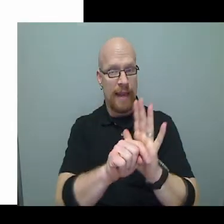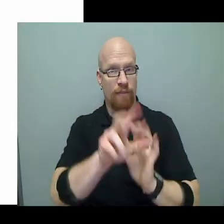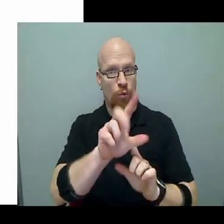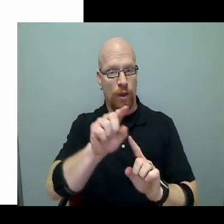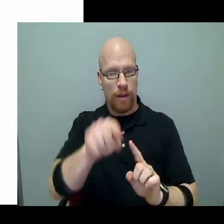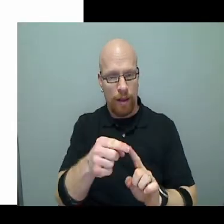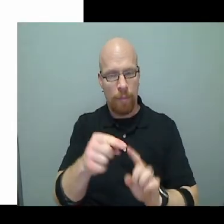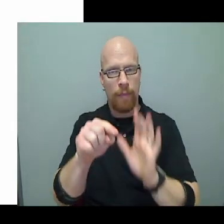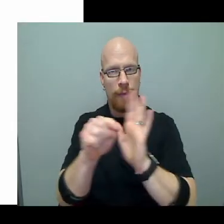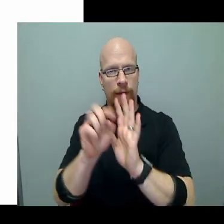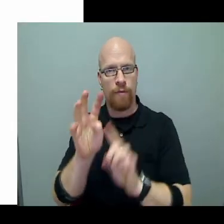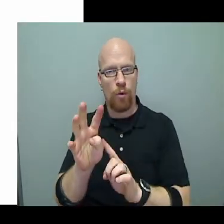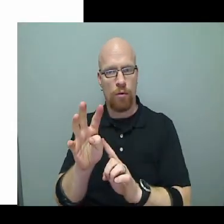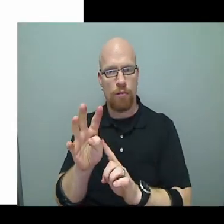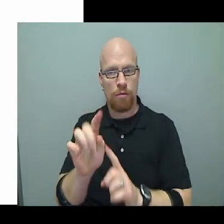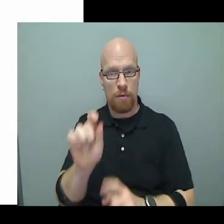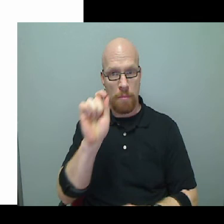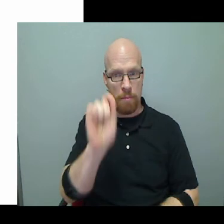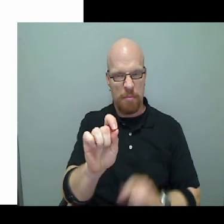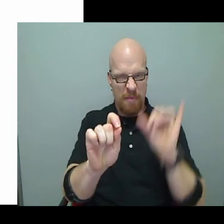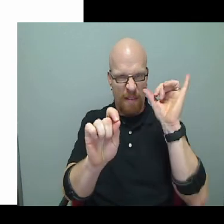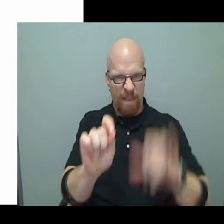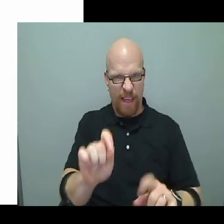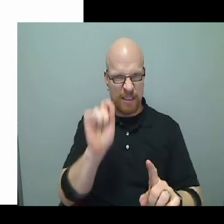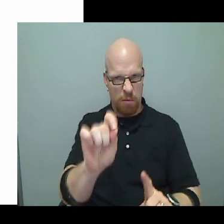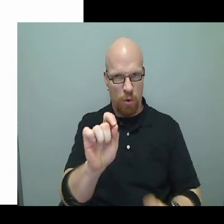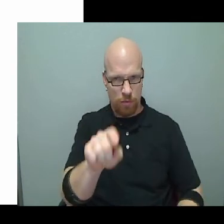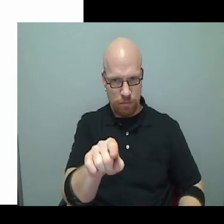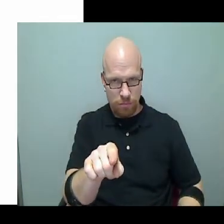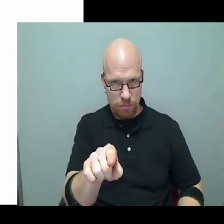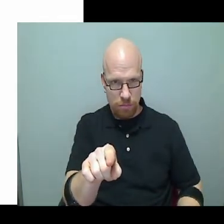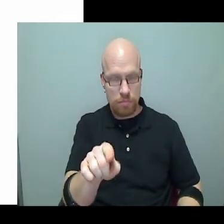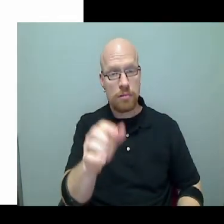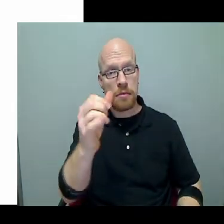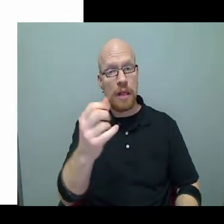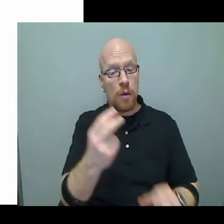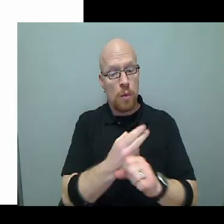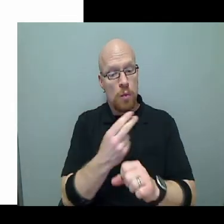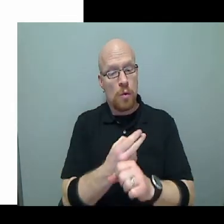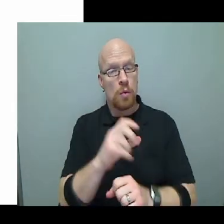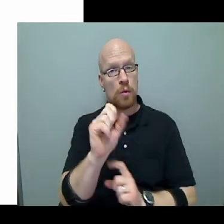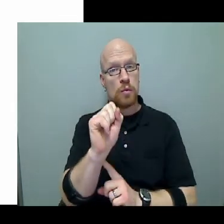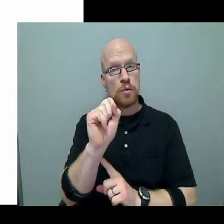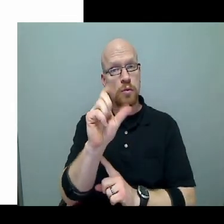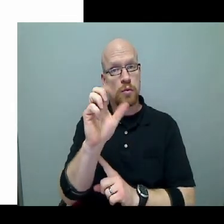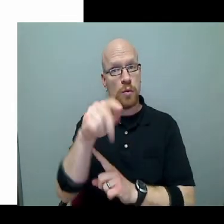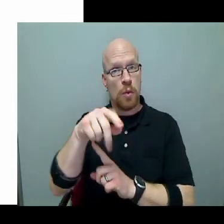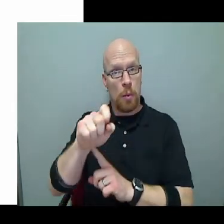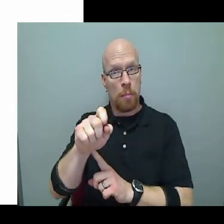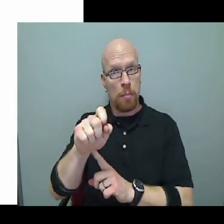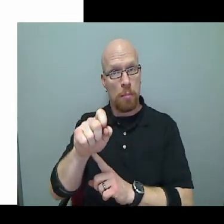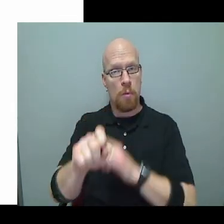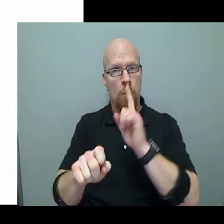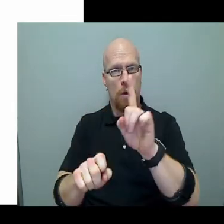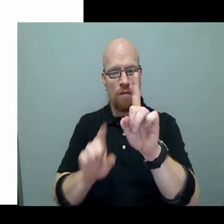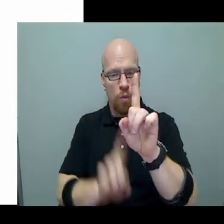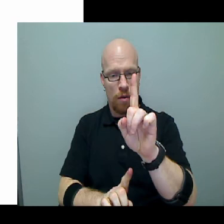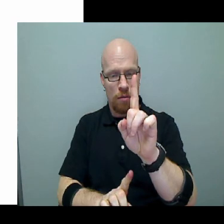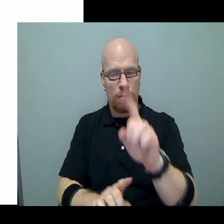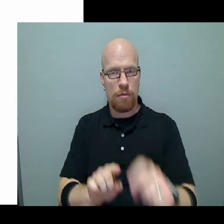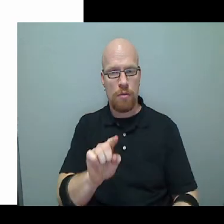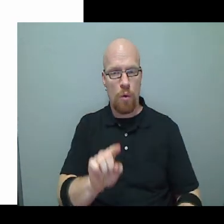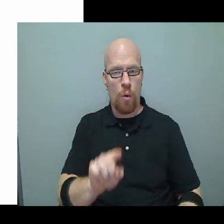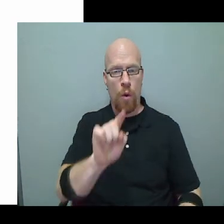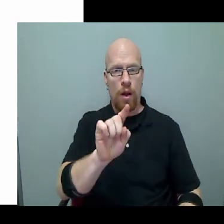So here we have our point, -3 comma -4. That's our location. Now the slope,